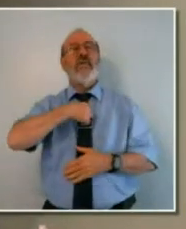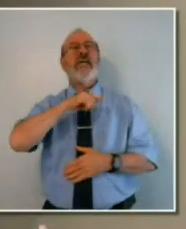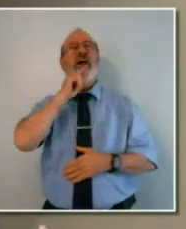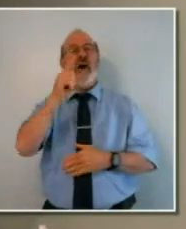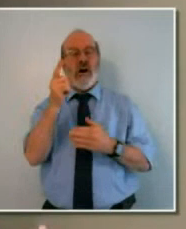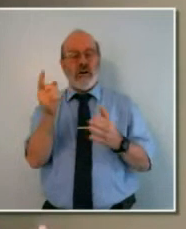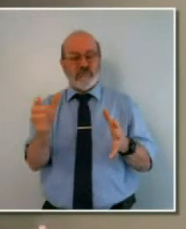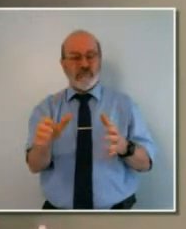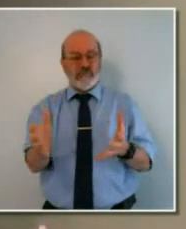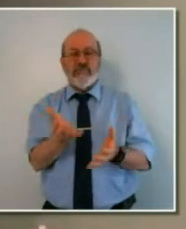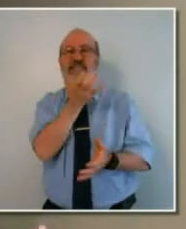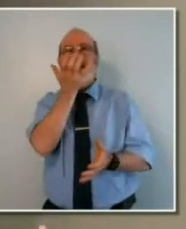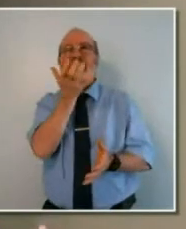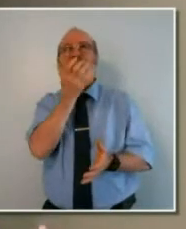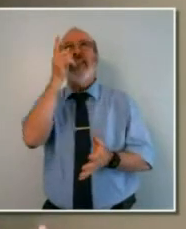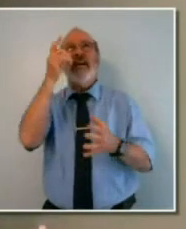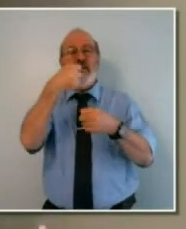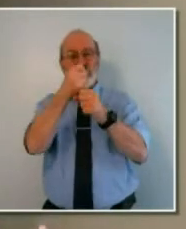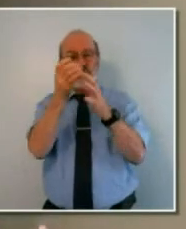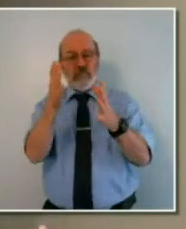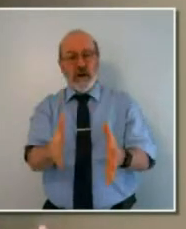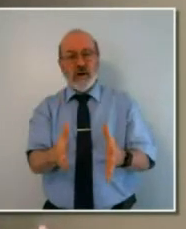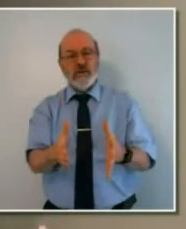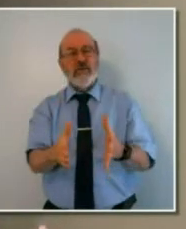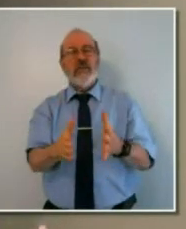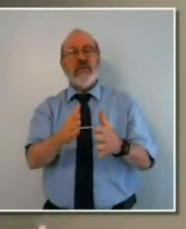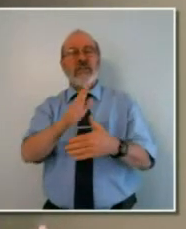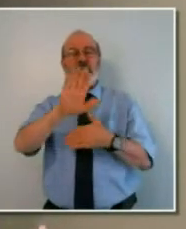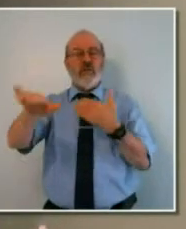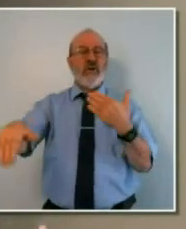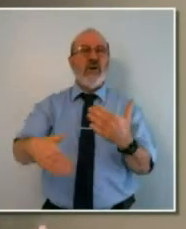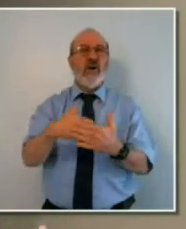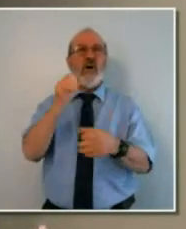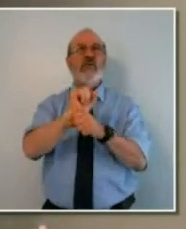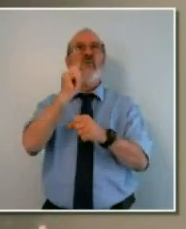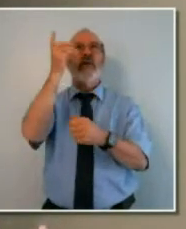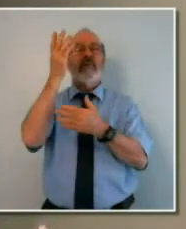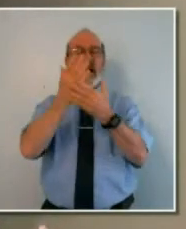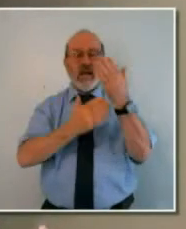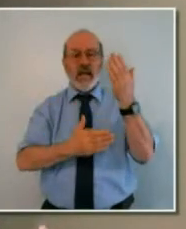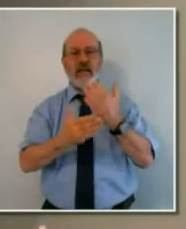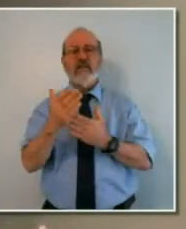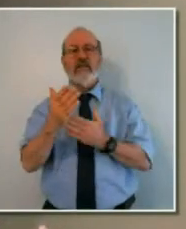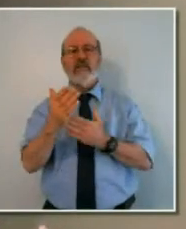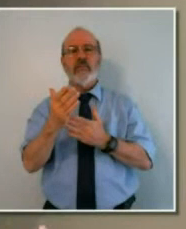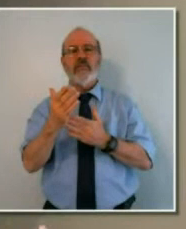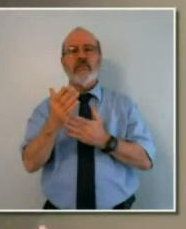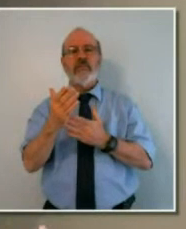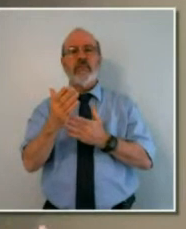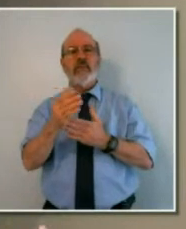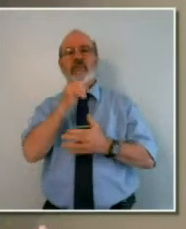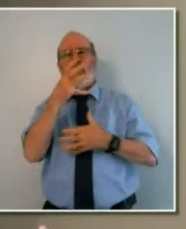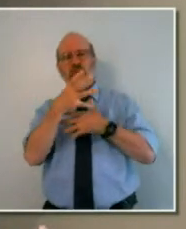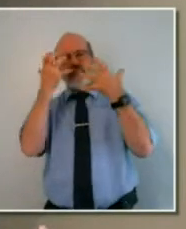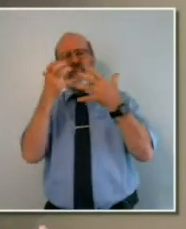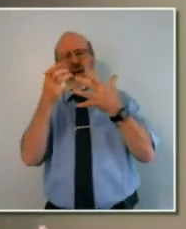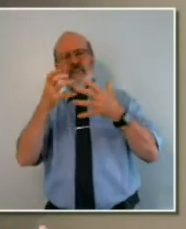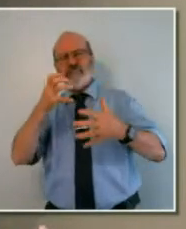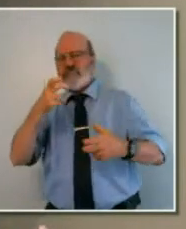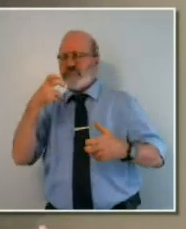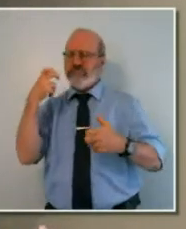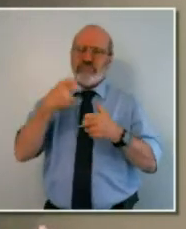art potter, and we all are the work of thy hand. Be not wroth very sore, O